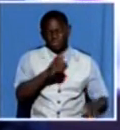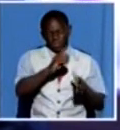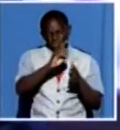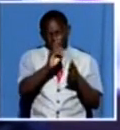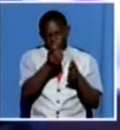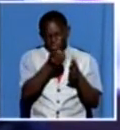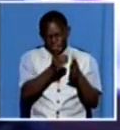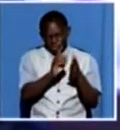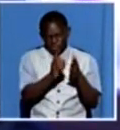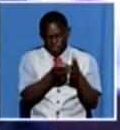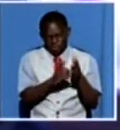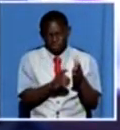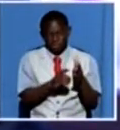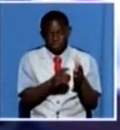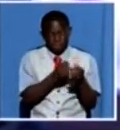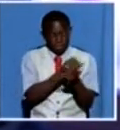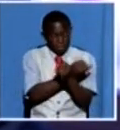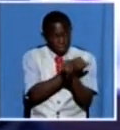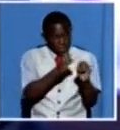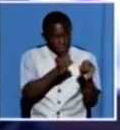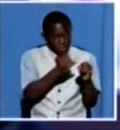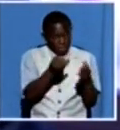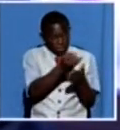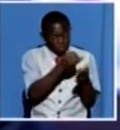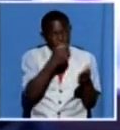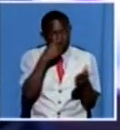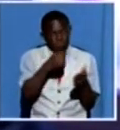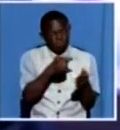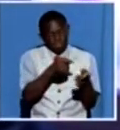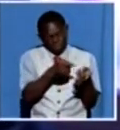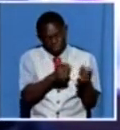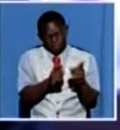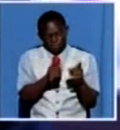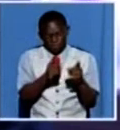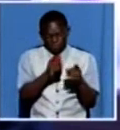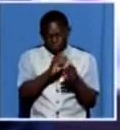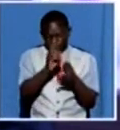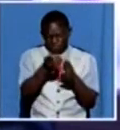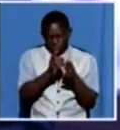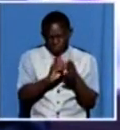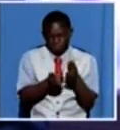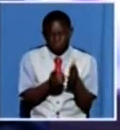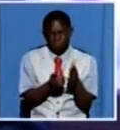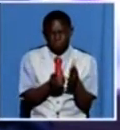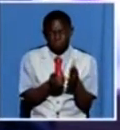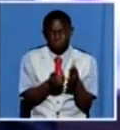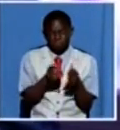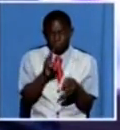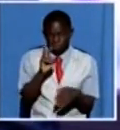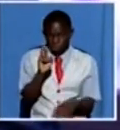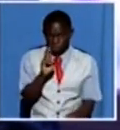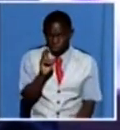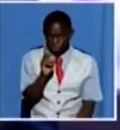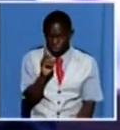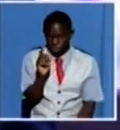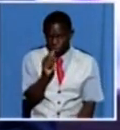institute. And then the road development agents, they floated tenders to invite